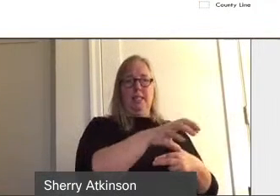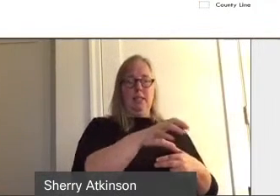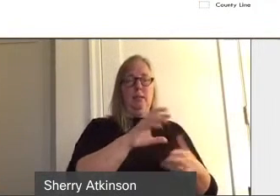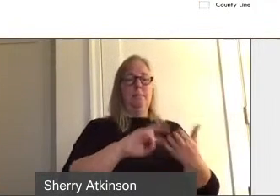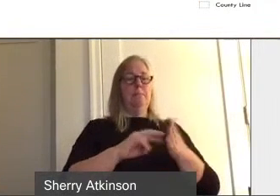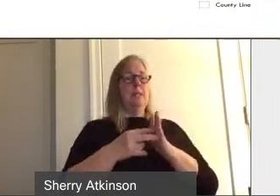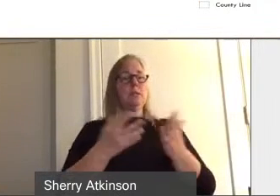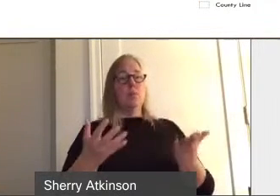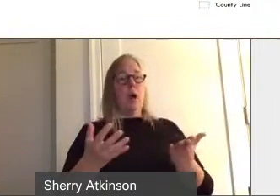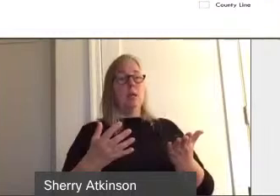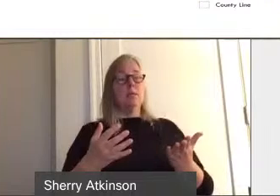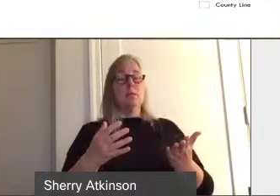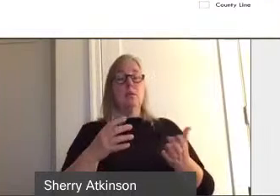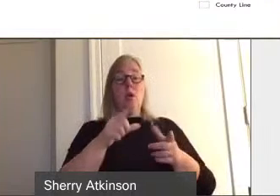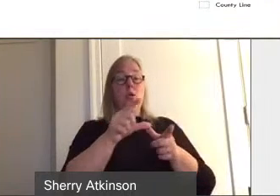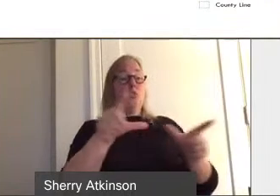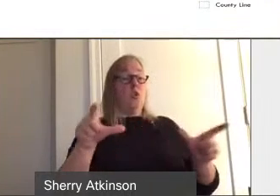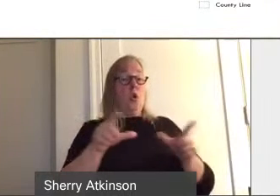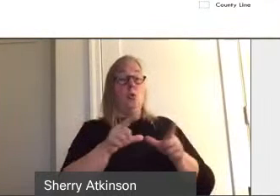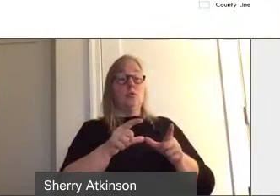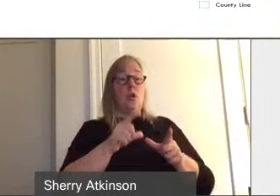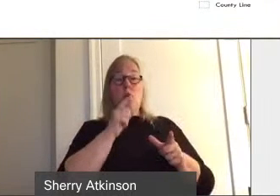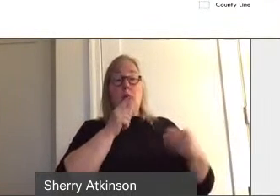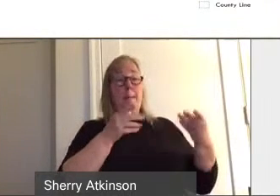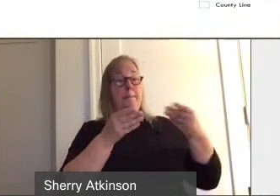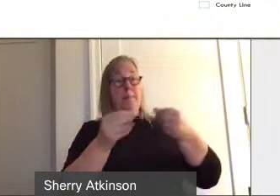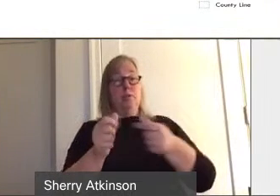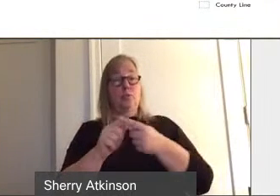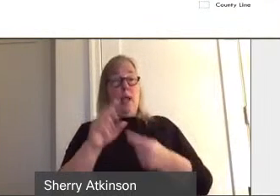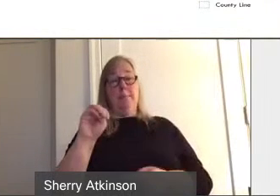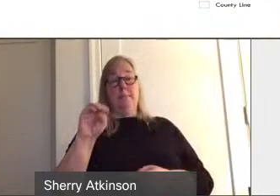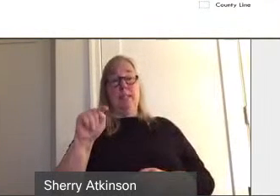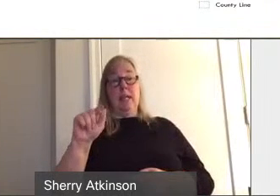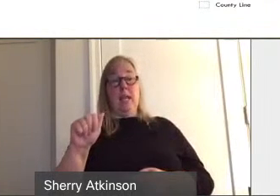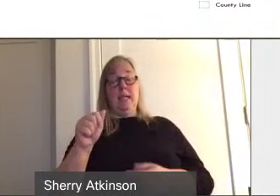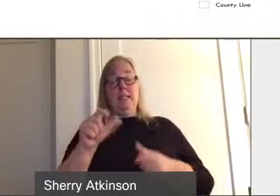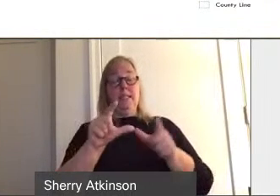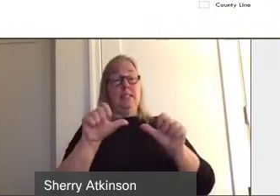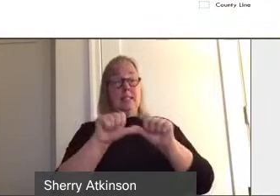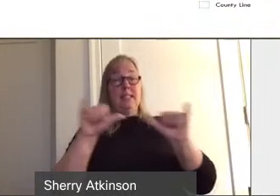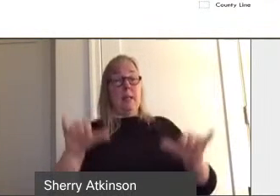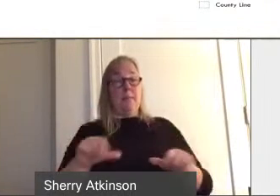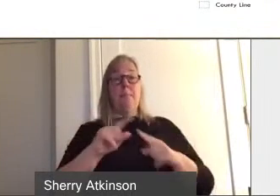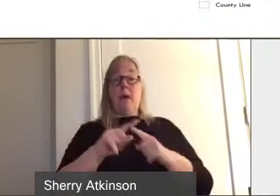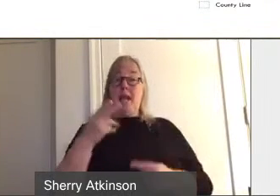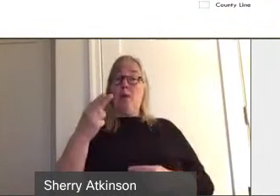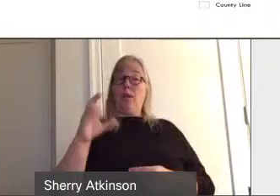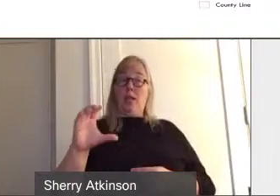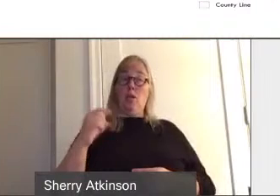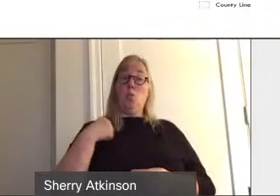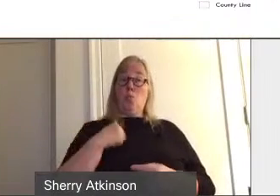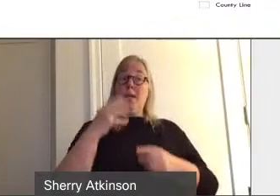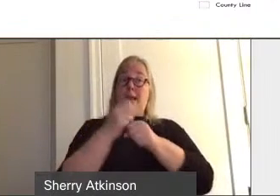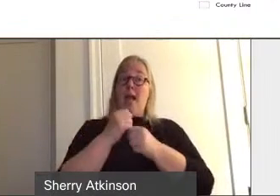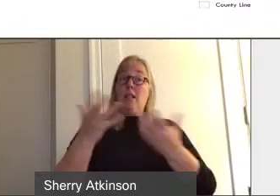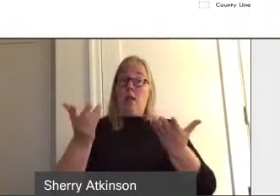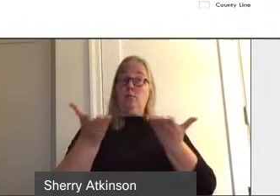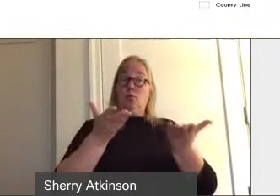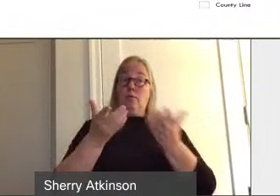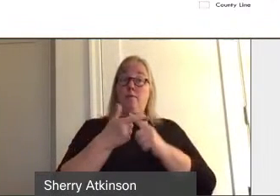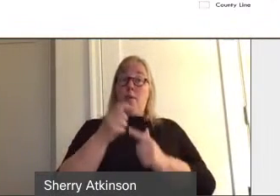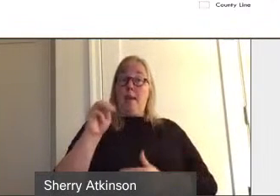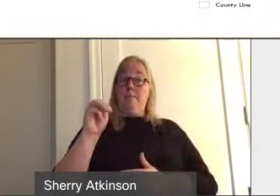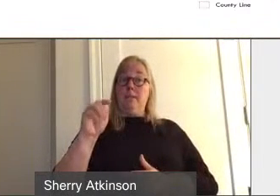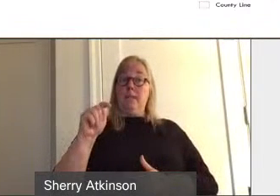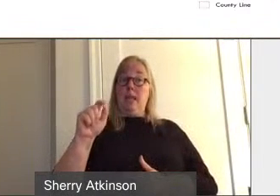locals are not putting a lot into that MTA system, but in the case of Howard County, we aren't getting a lot of service out of that MTA system.